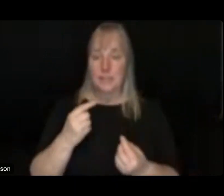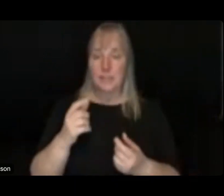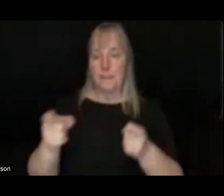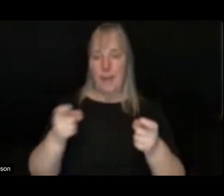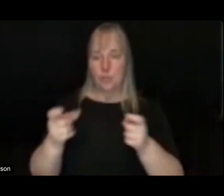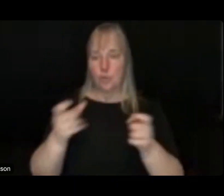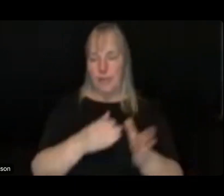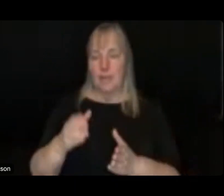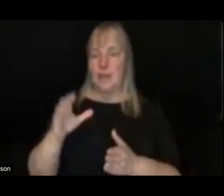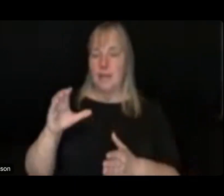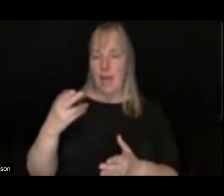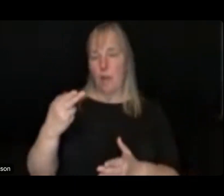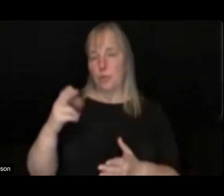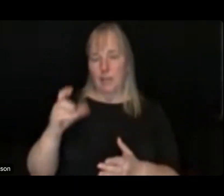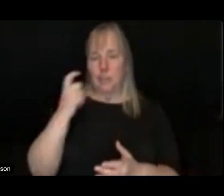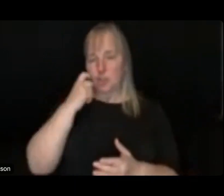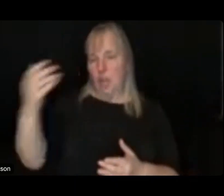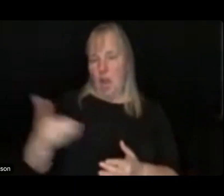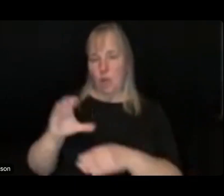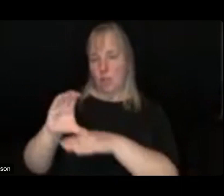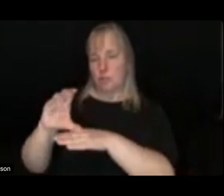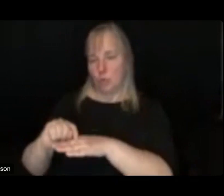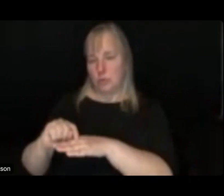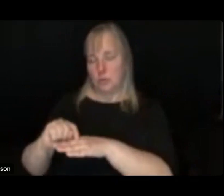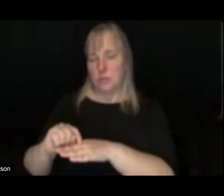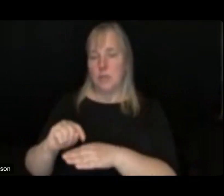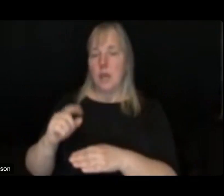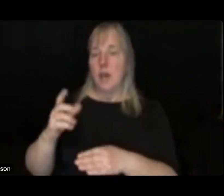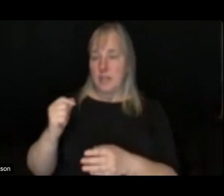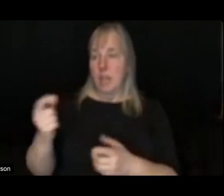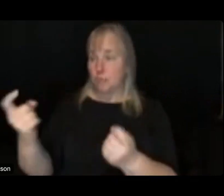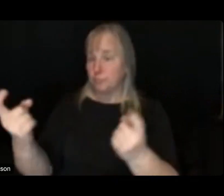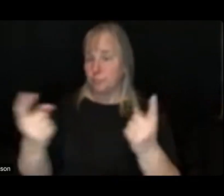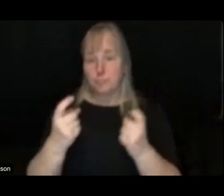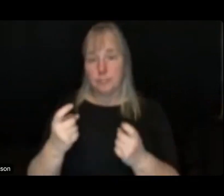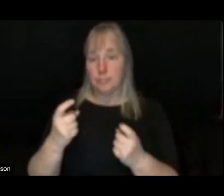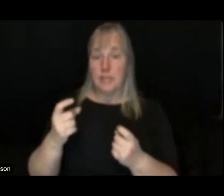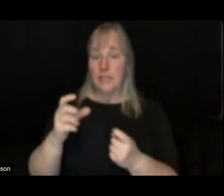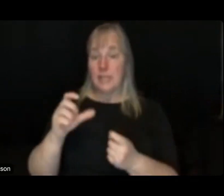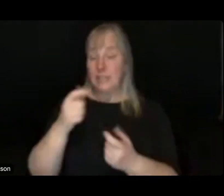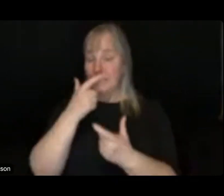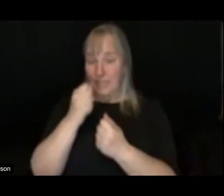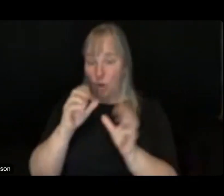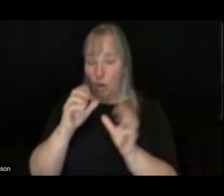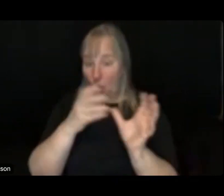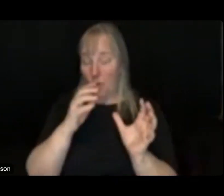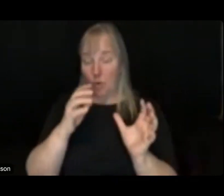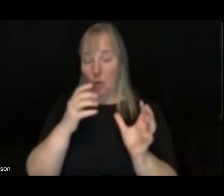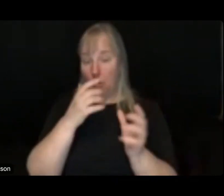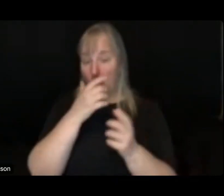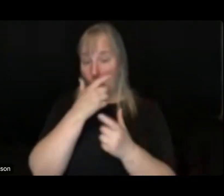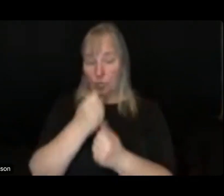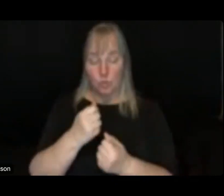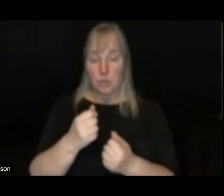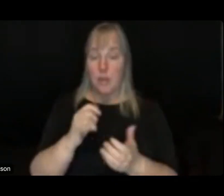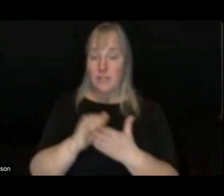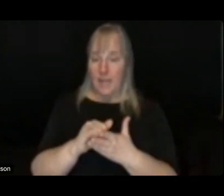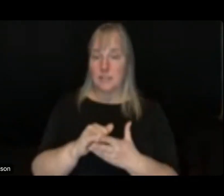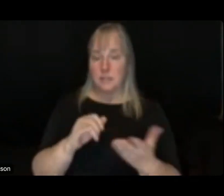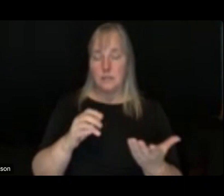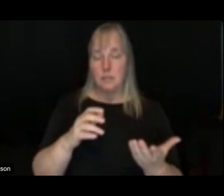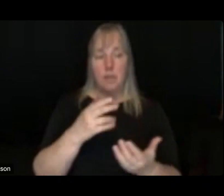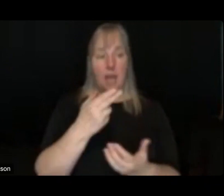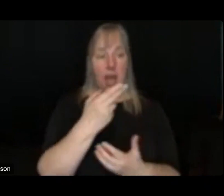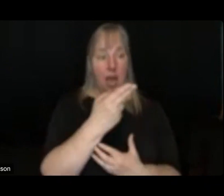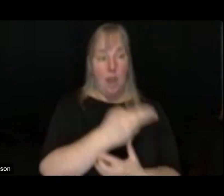consultant. They're convening stakeholders, which means the property owners in Gateway. So that's Howard Hughes, Copt, Abrams,